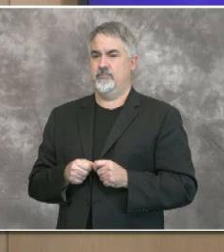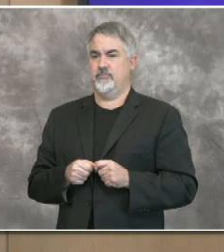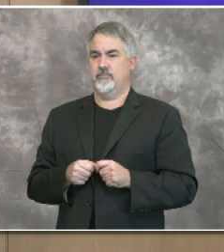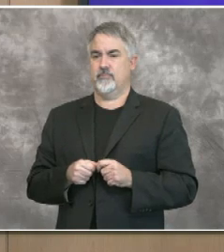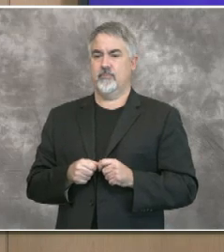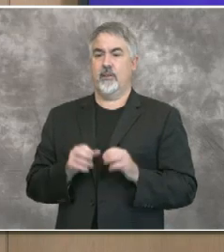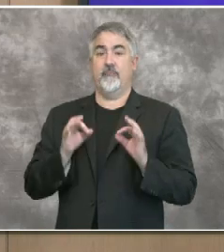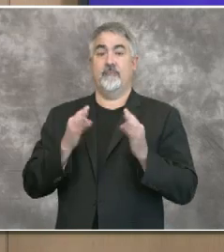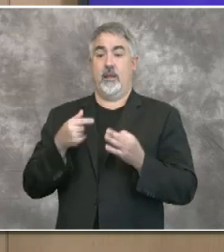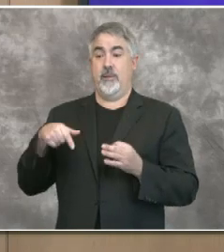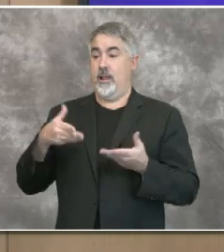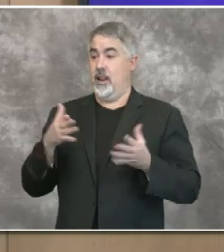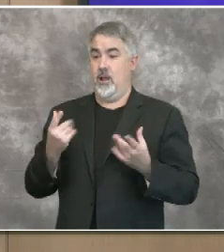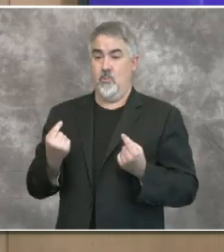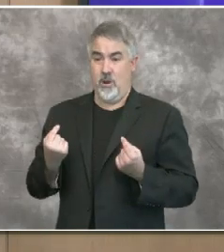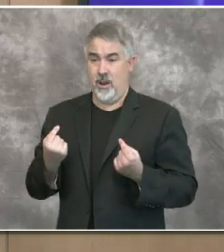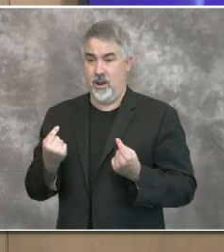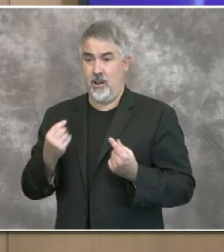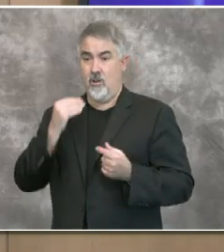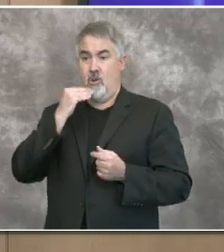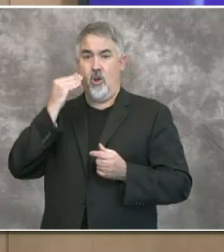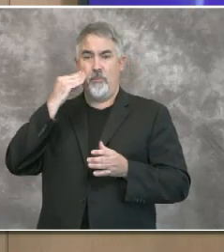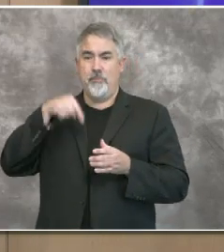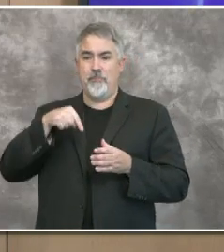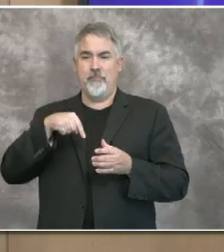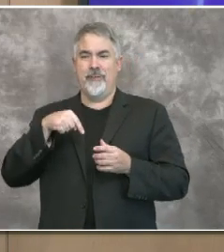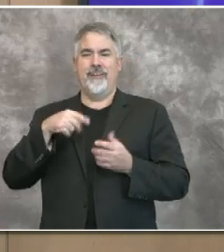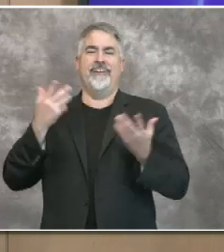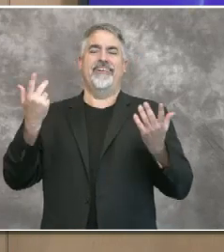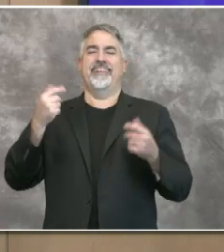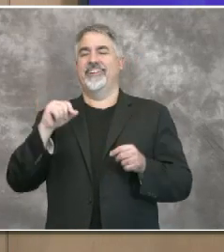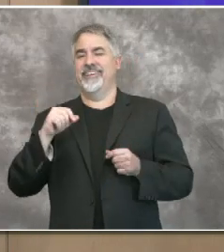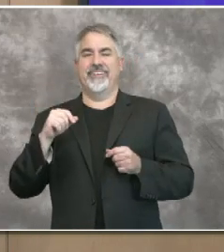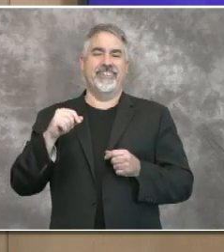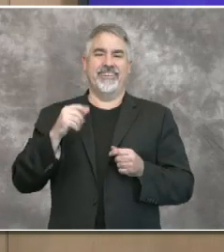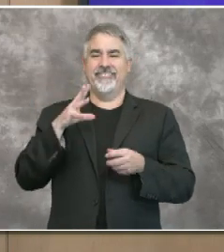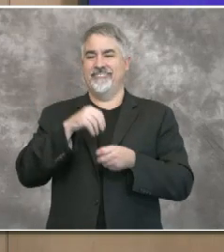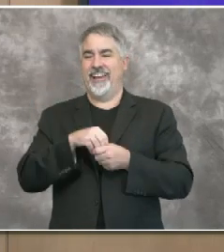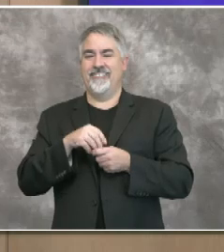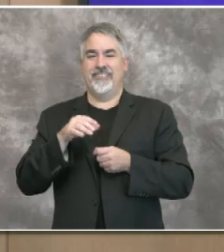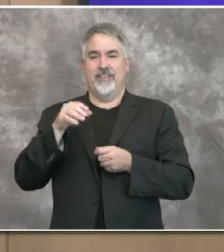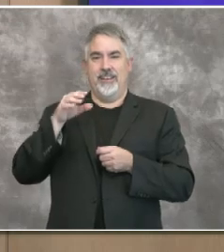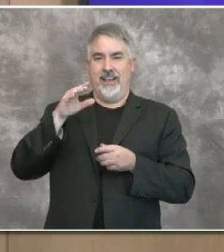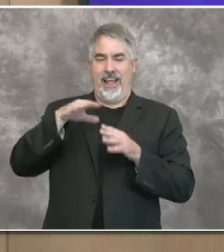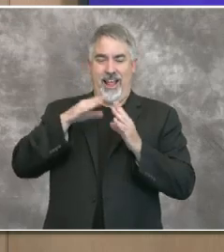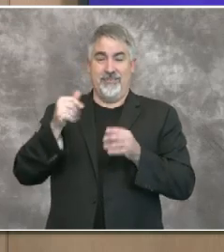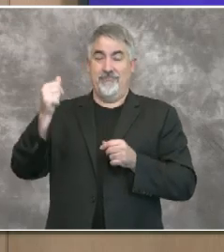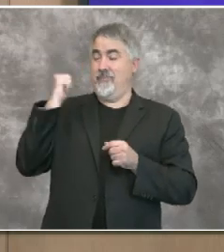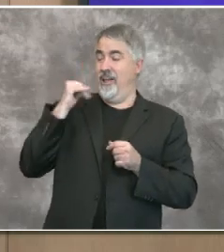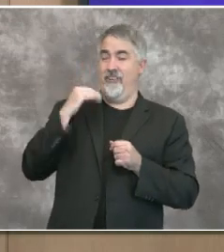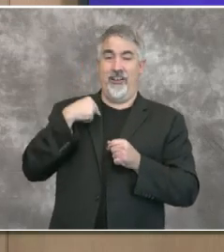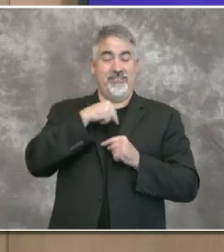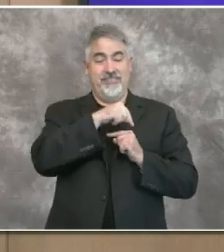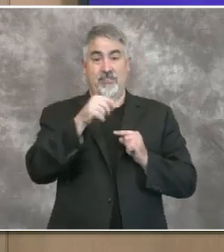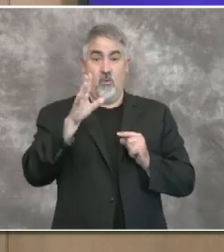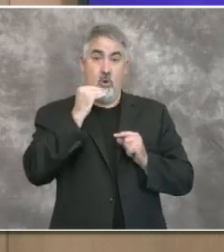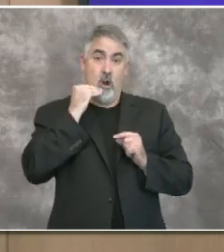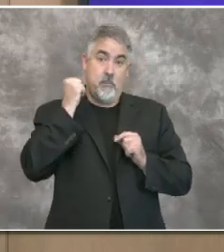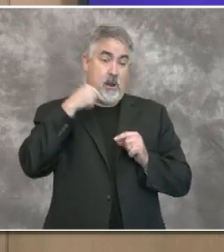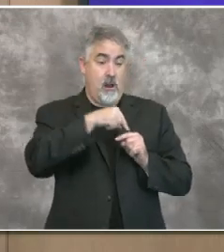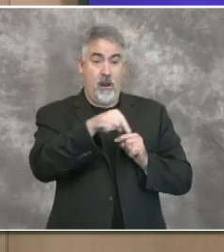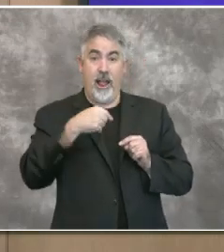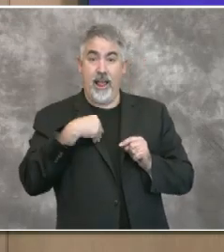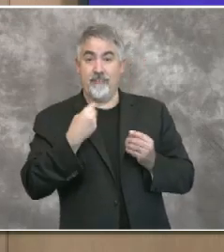household units can participate in things in their home, in their yard, and within walking